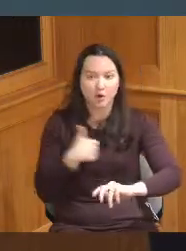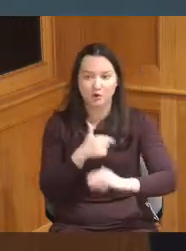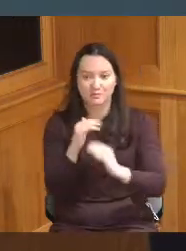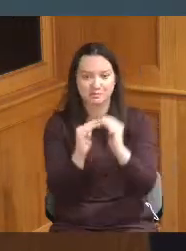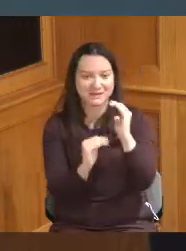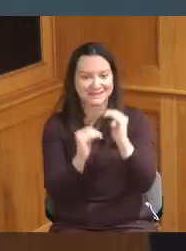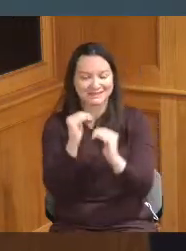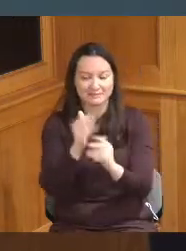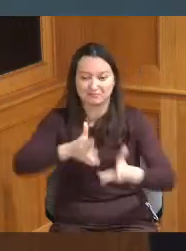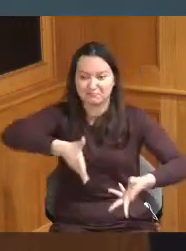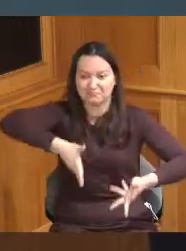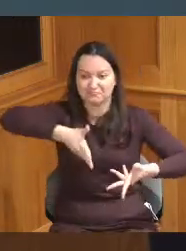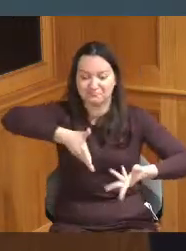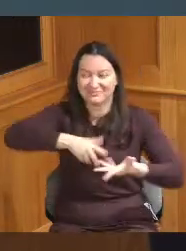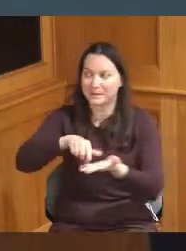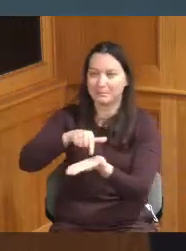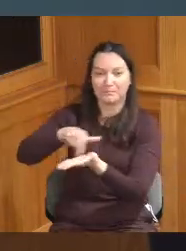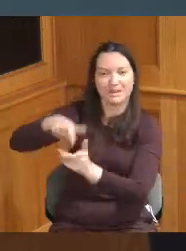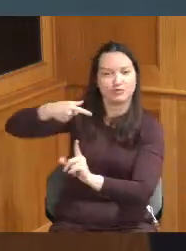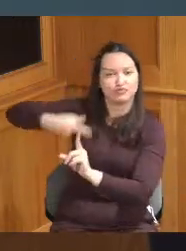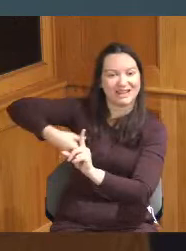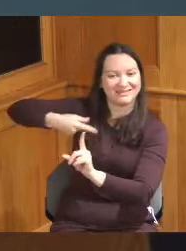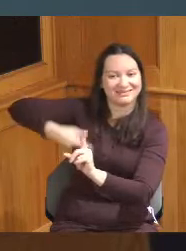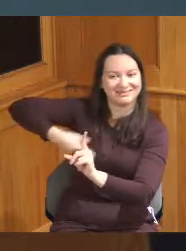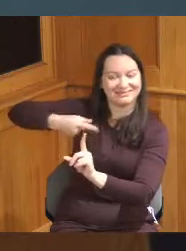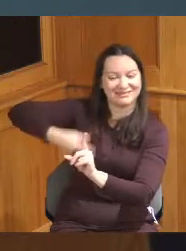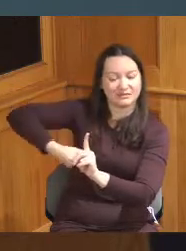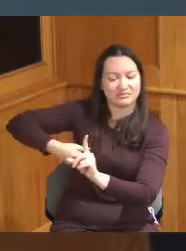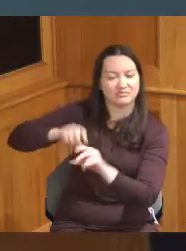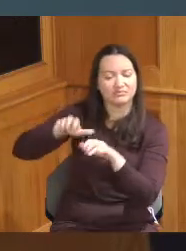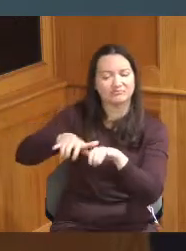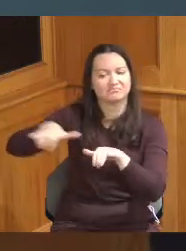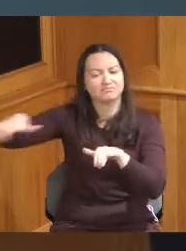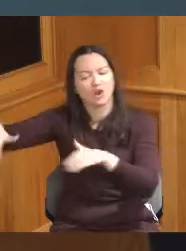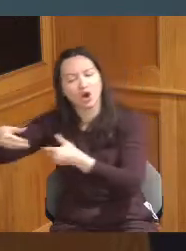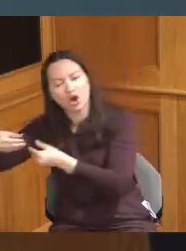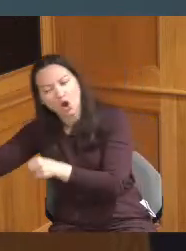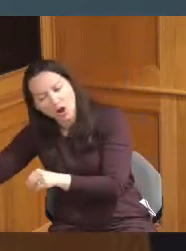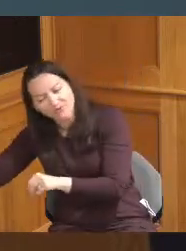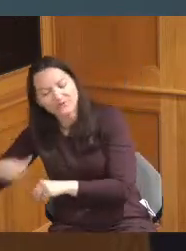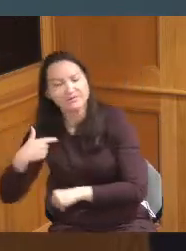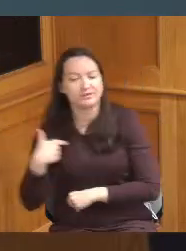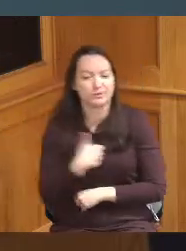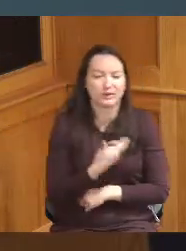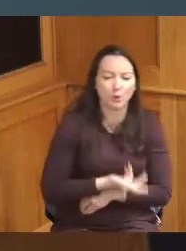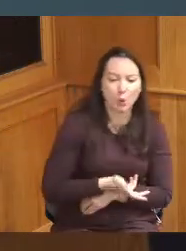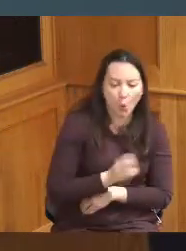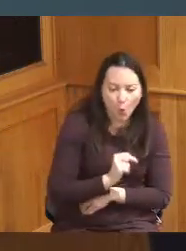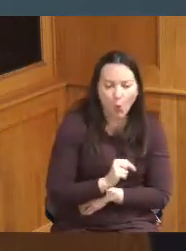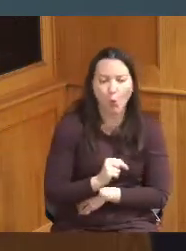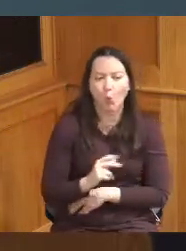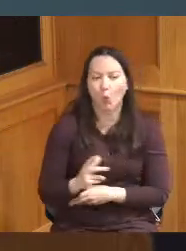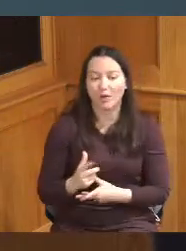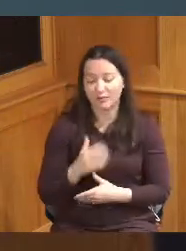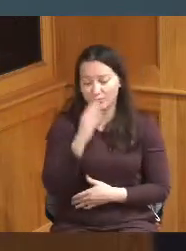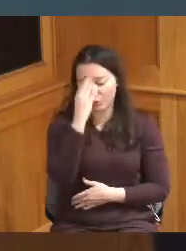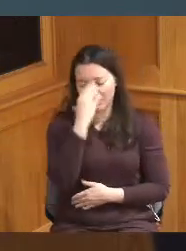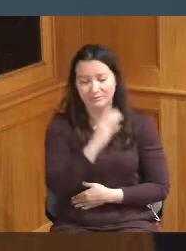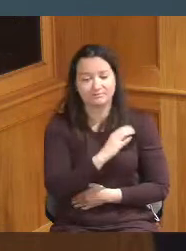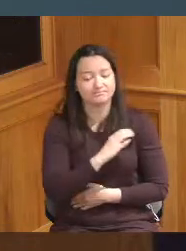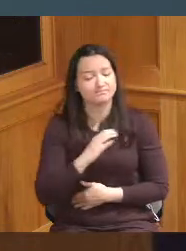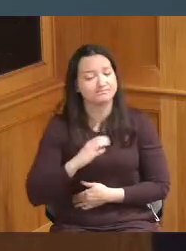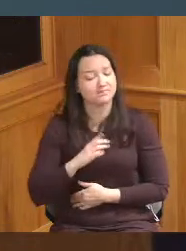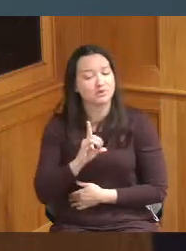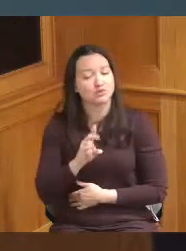facilities and be able to pay rent, whether it's in the satellite office or other things that we have coming forward. I know Commissioner Dumas is